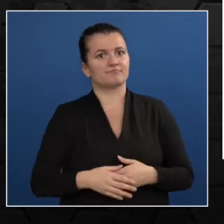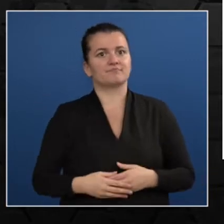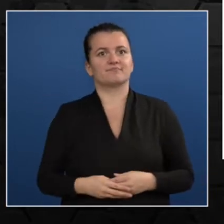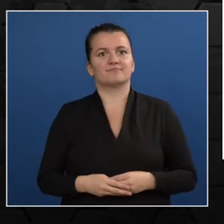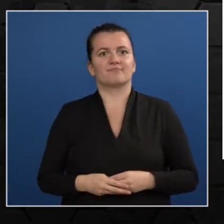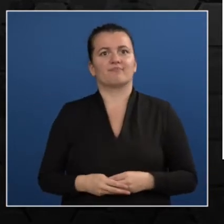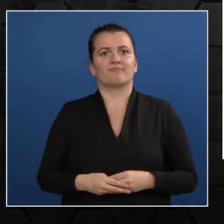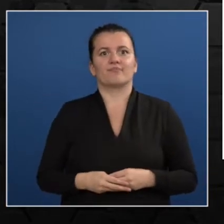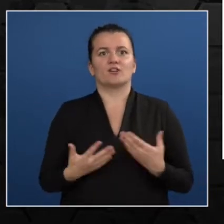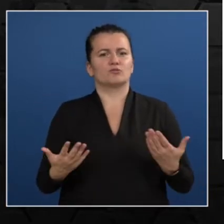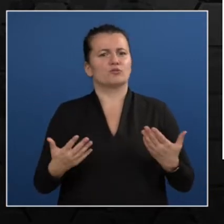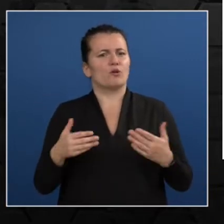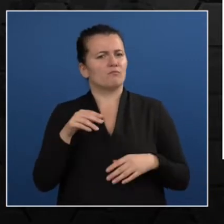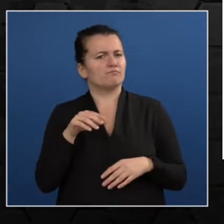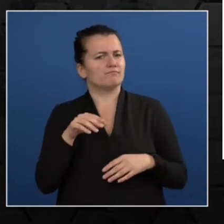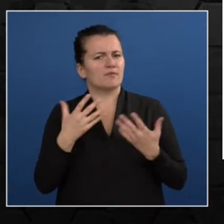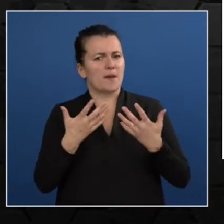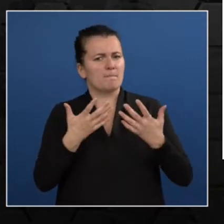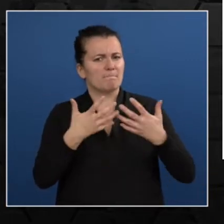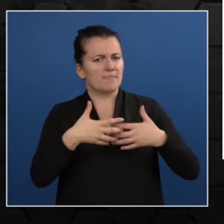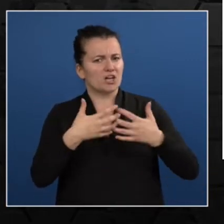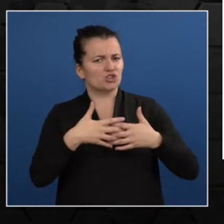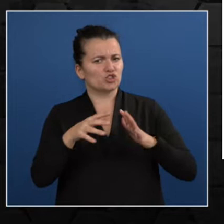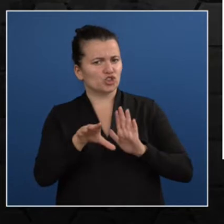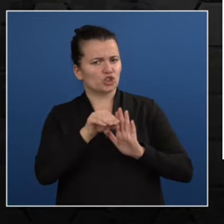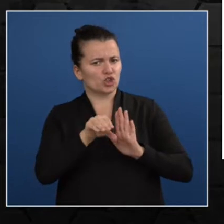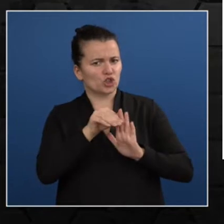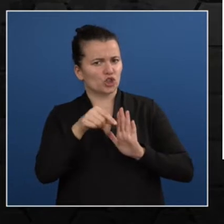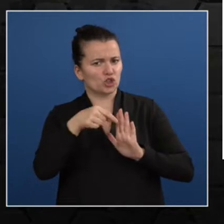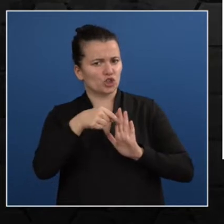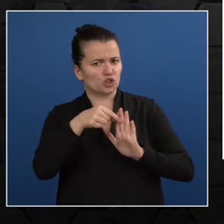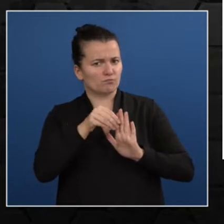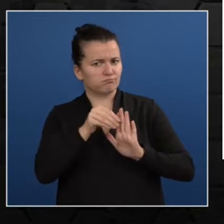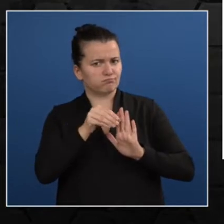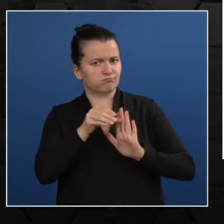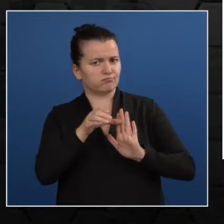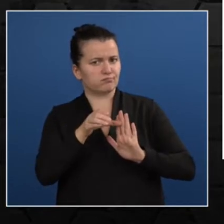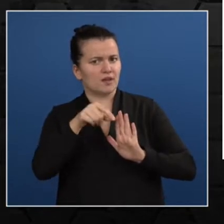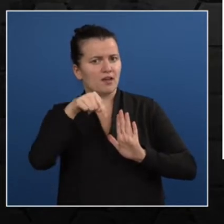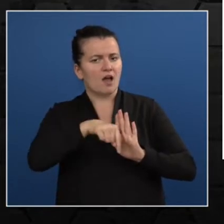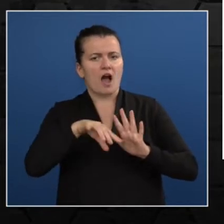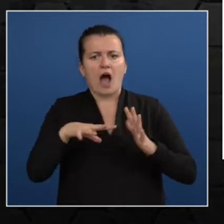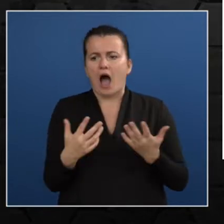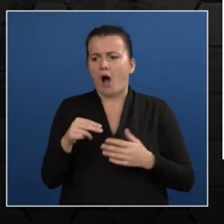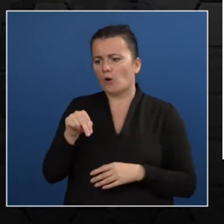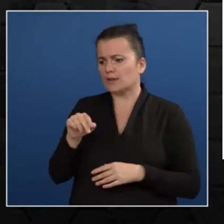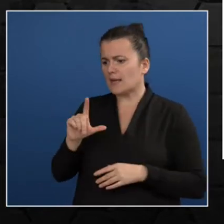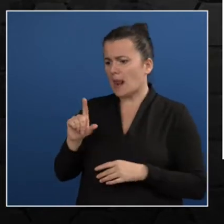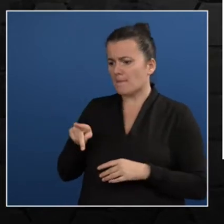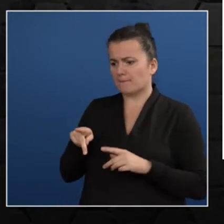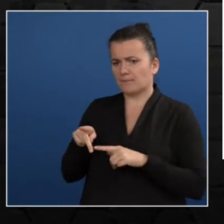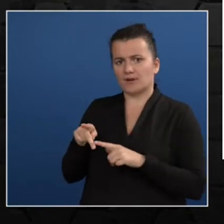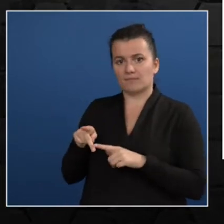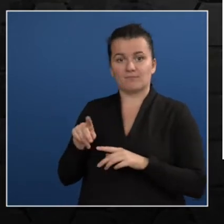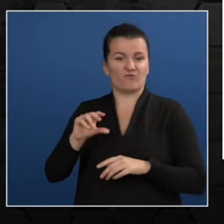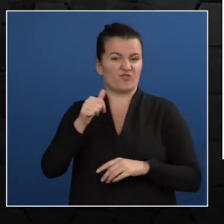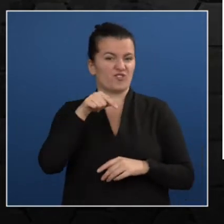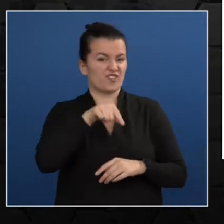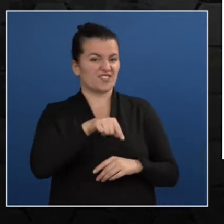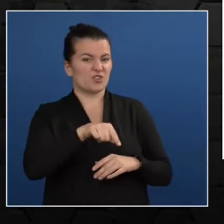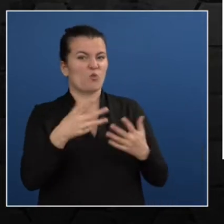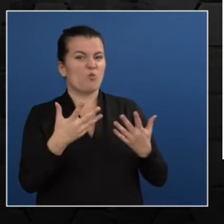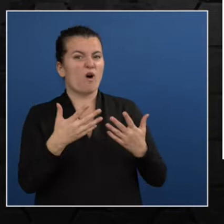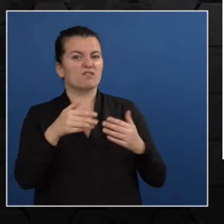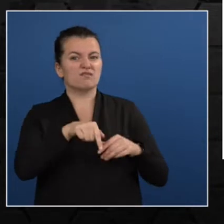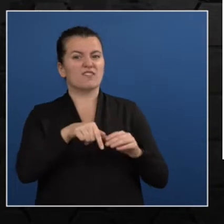machine learning because in order to address the elephant in the room, which is NLP, you first need to know what actually is ML. And